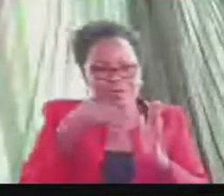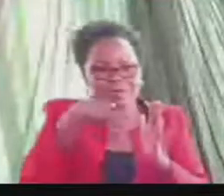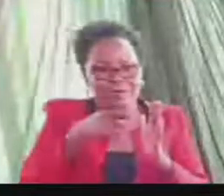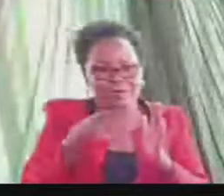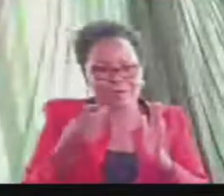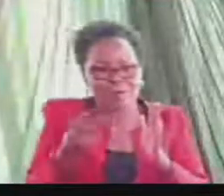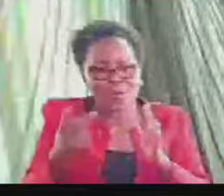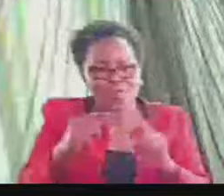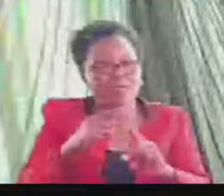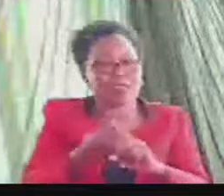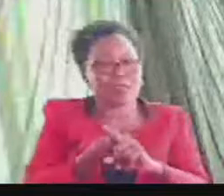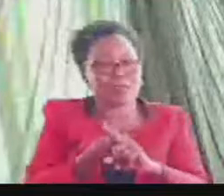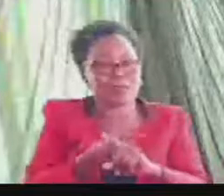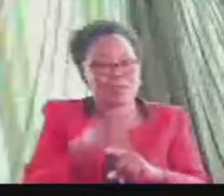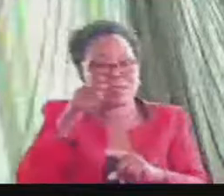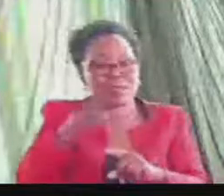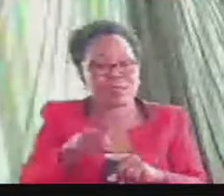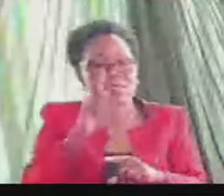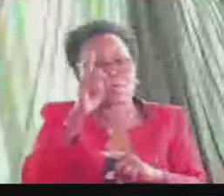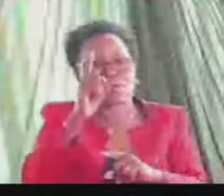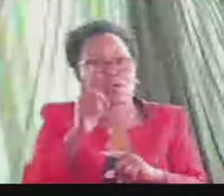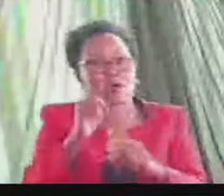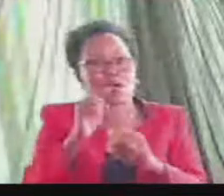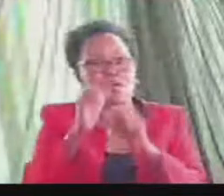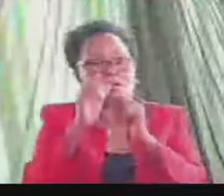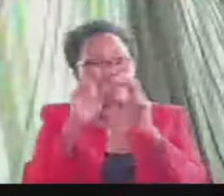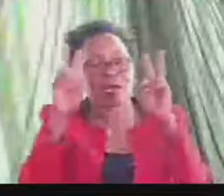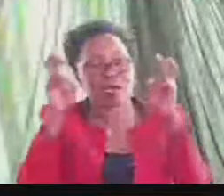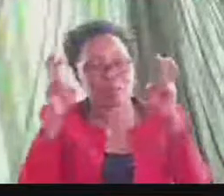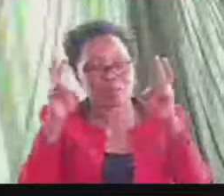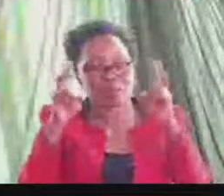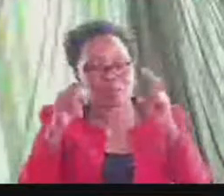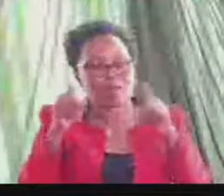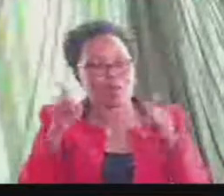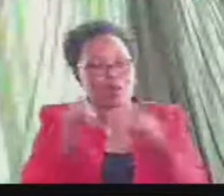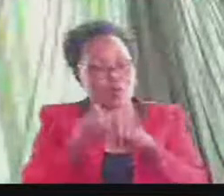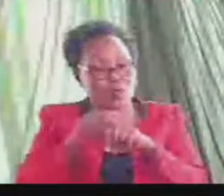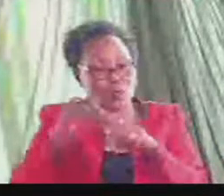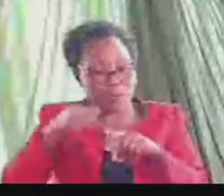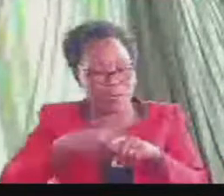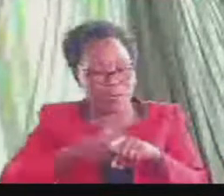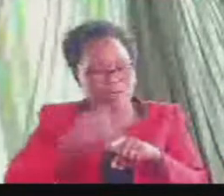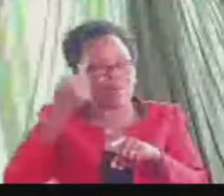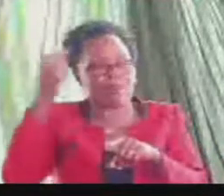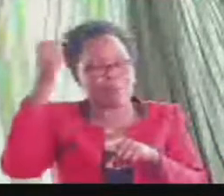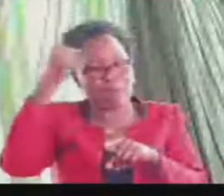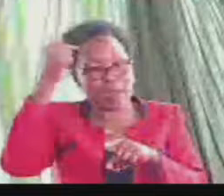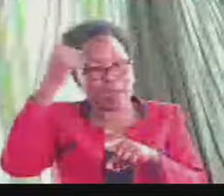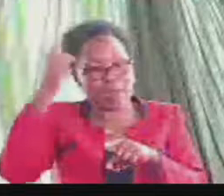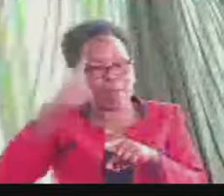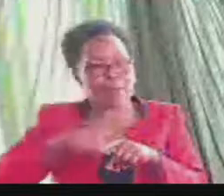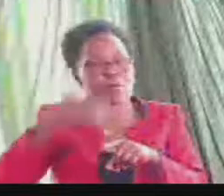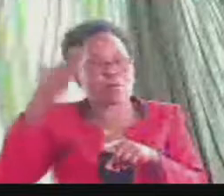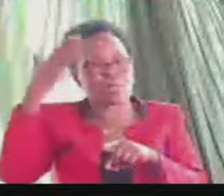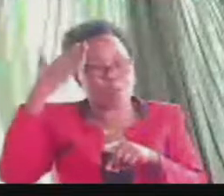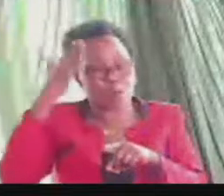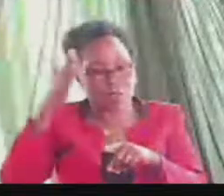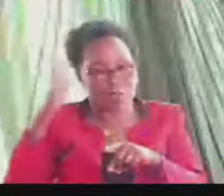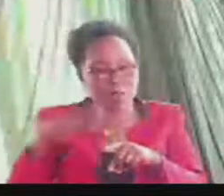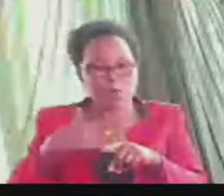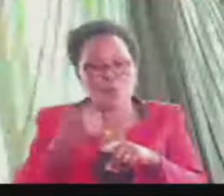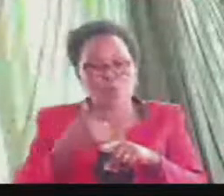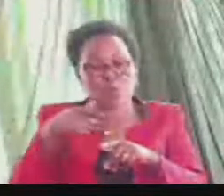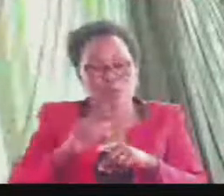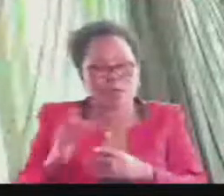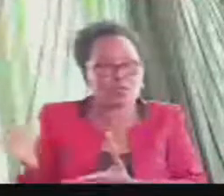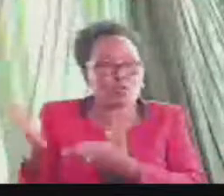That was one aspect, and even at the back of my mind I knew that those people who filed that case knew that